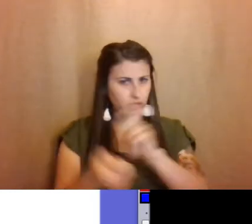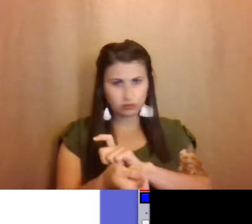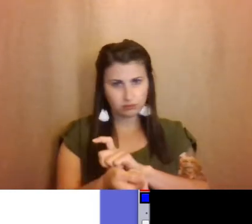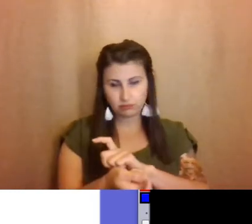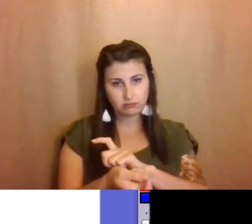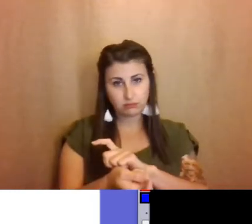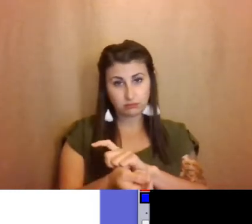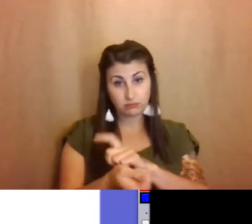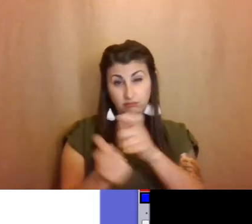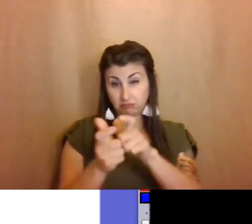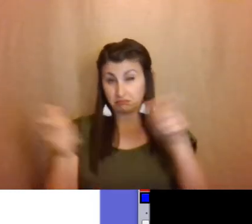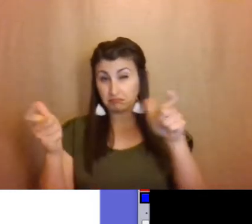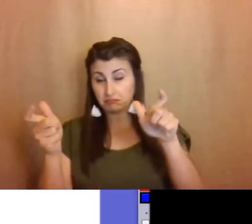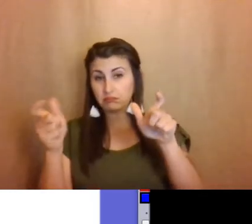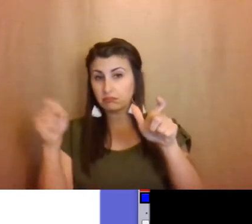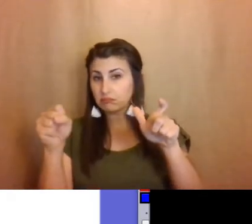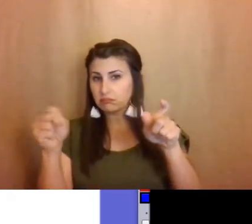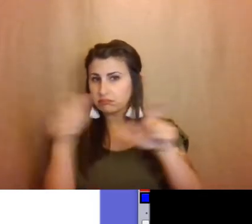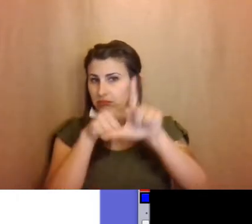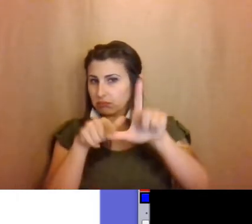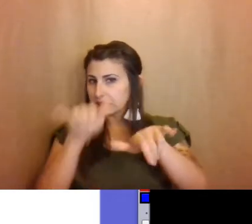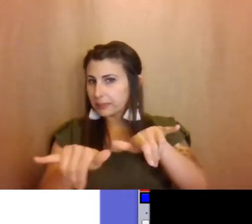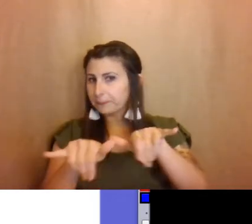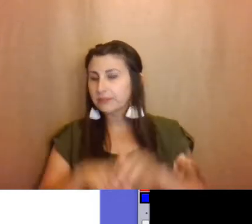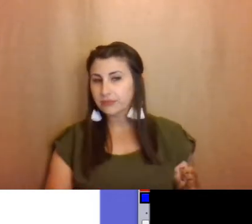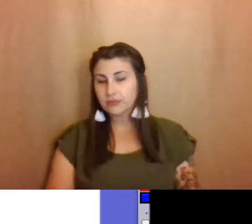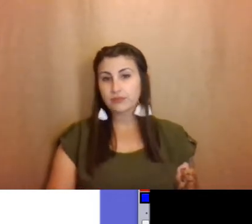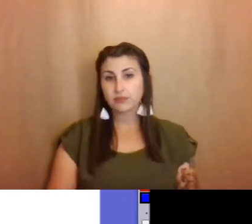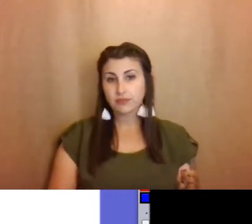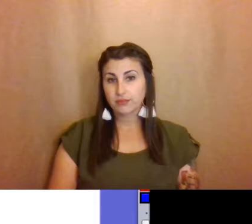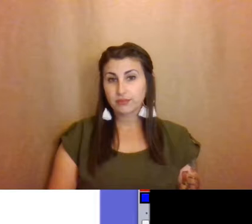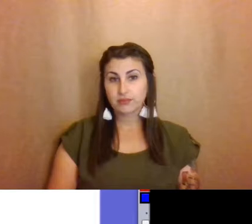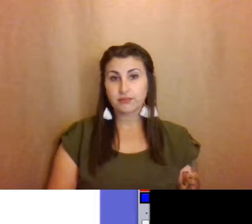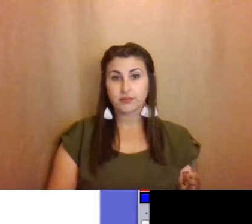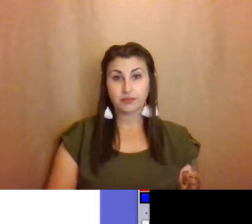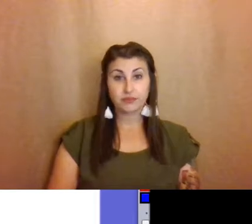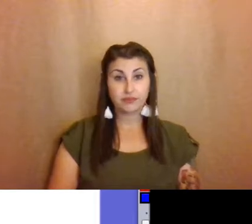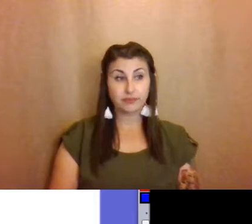size, but the angles do stay the same.